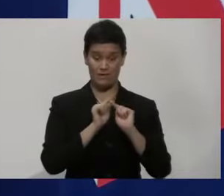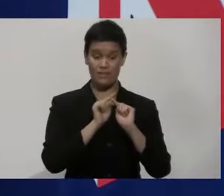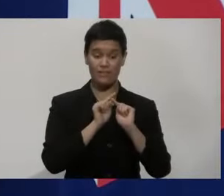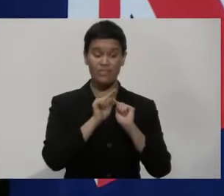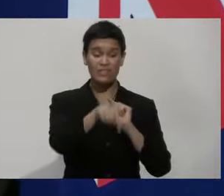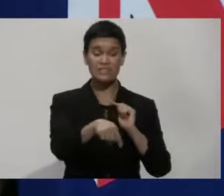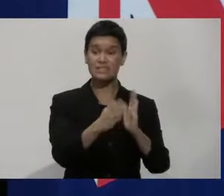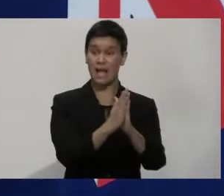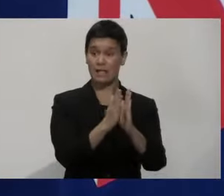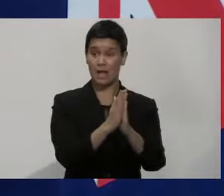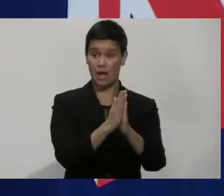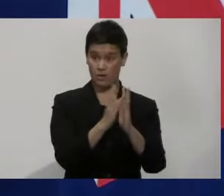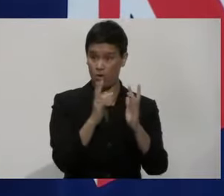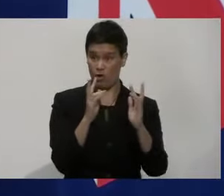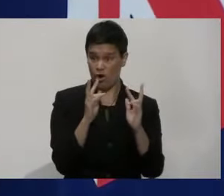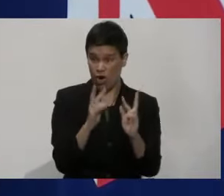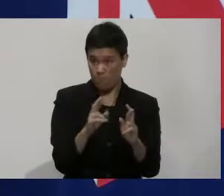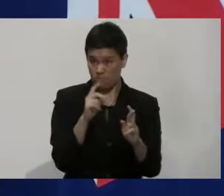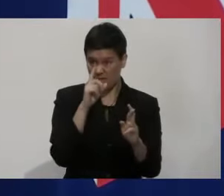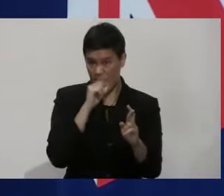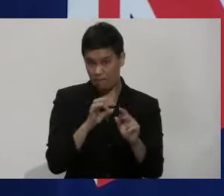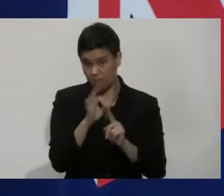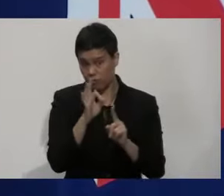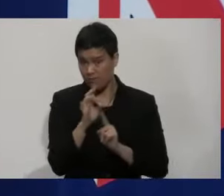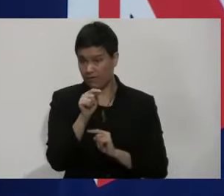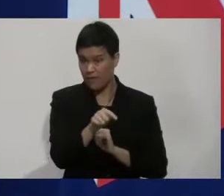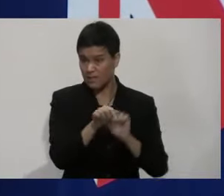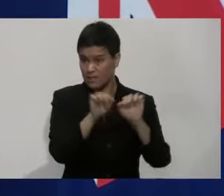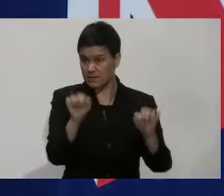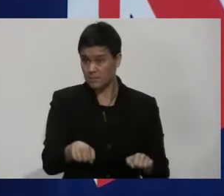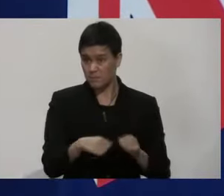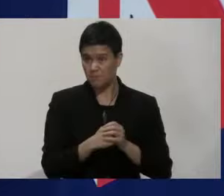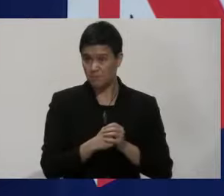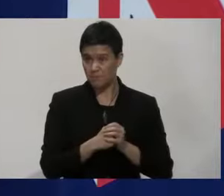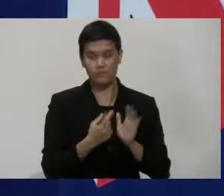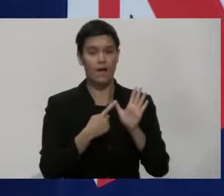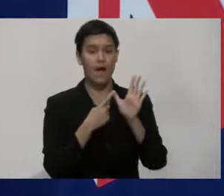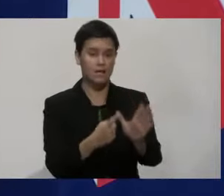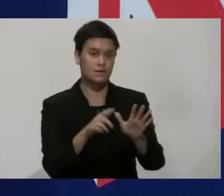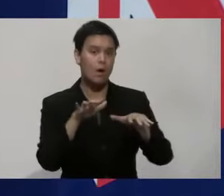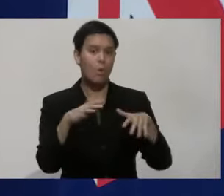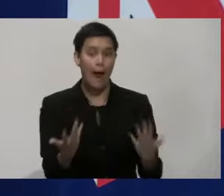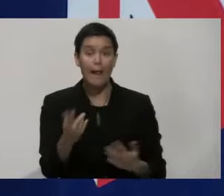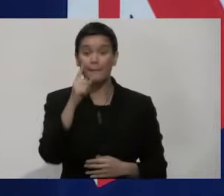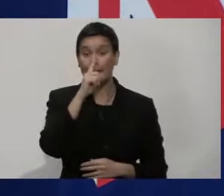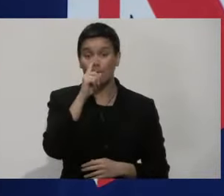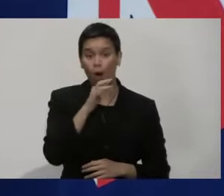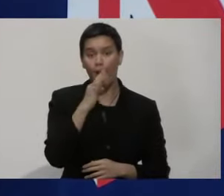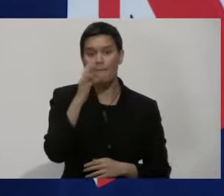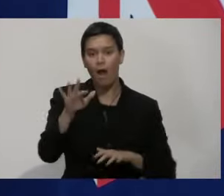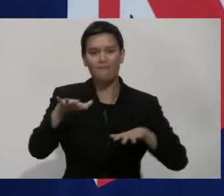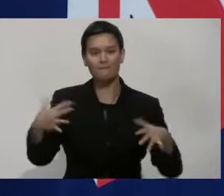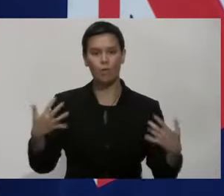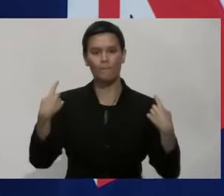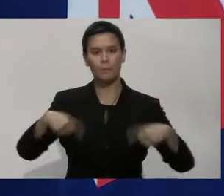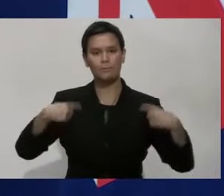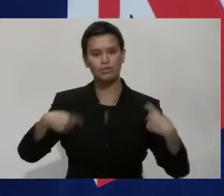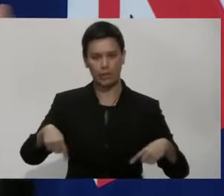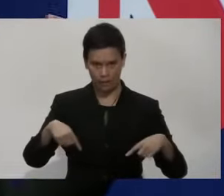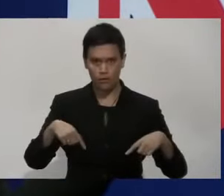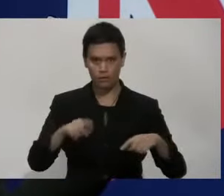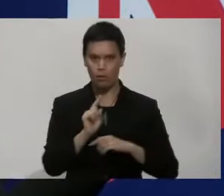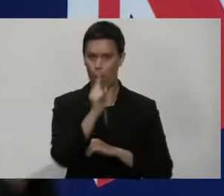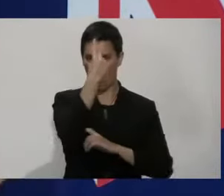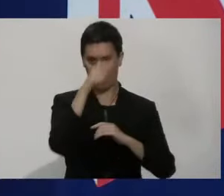hoping we'll get more efficiency around that, because as I say, where we see a large number of applications, we then make a common sense decision around whether they should just